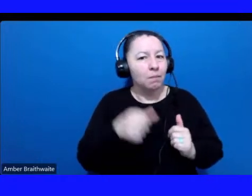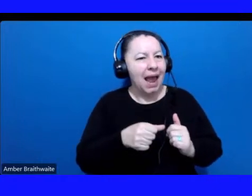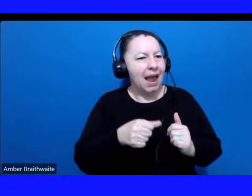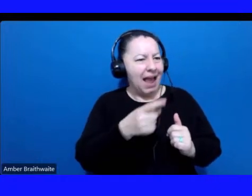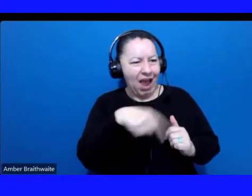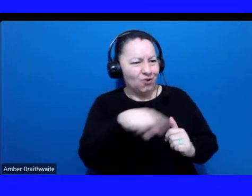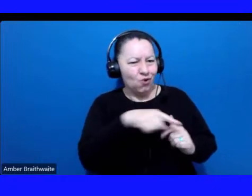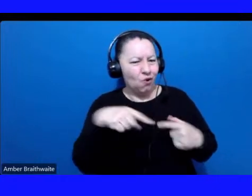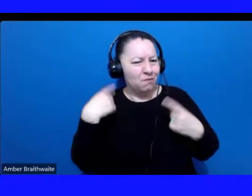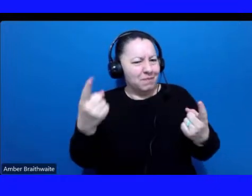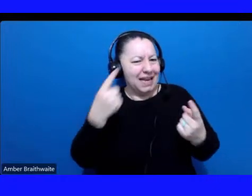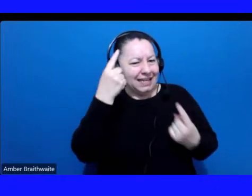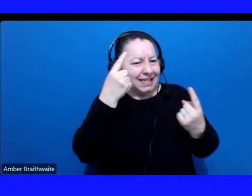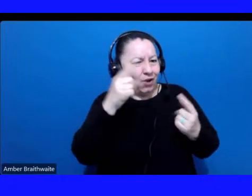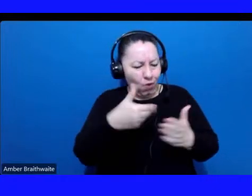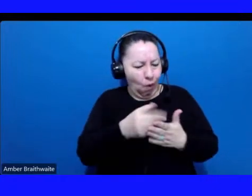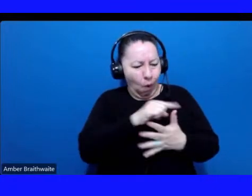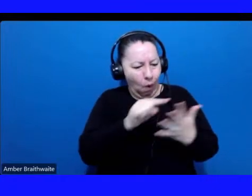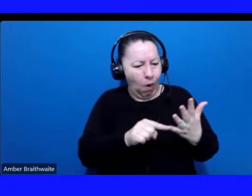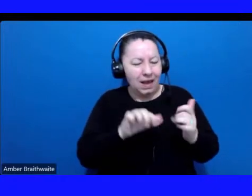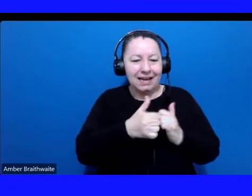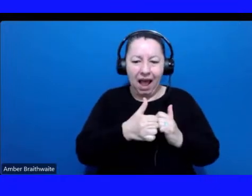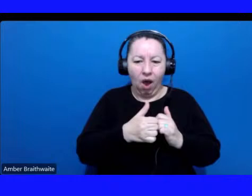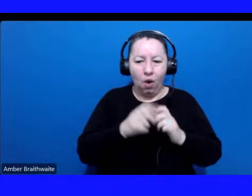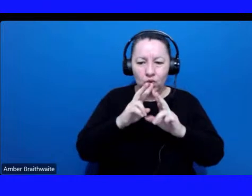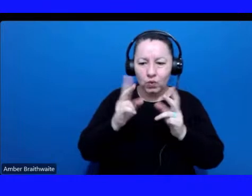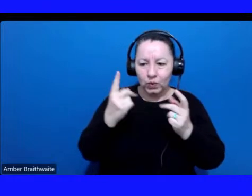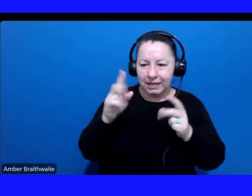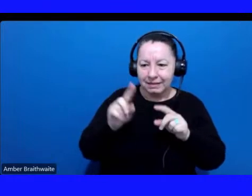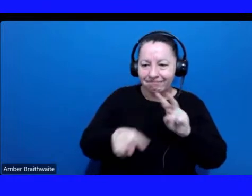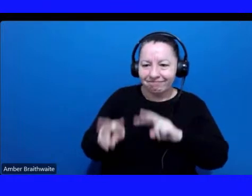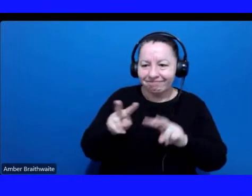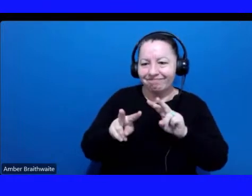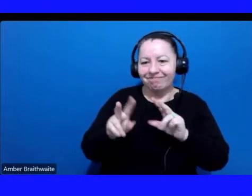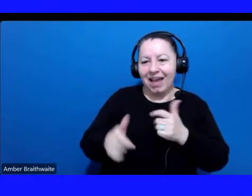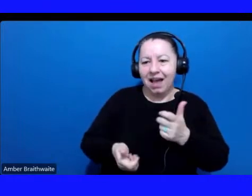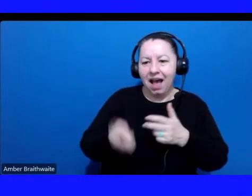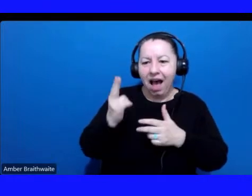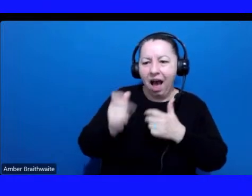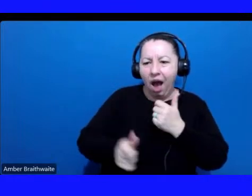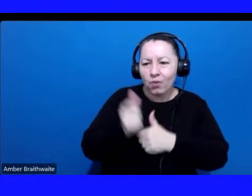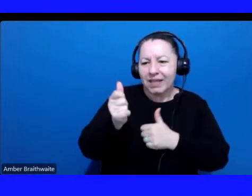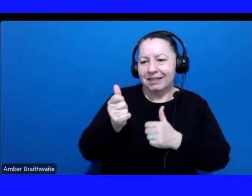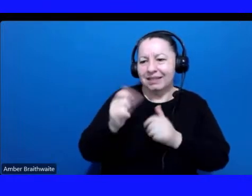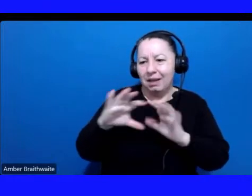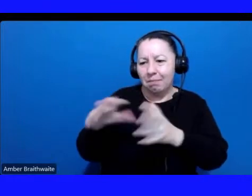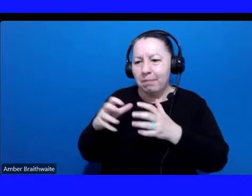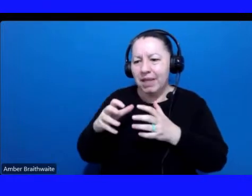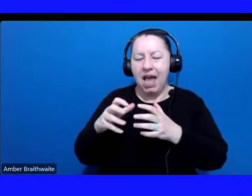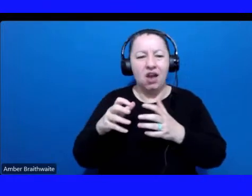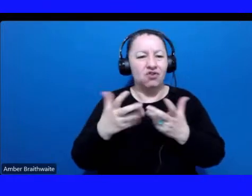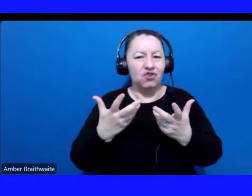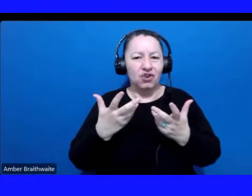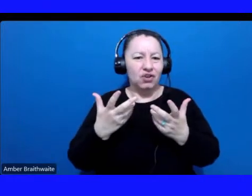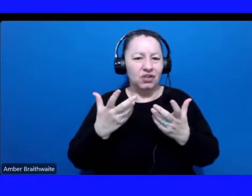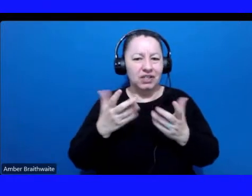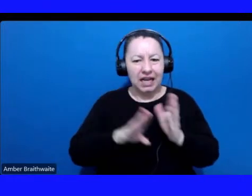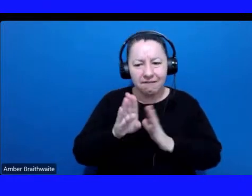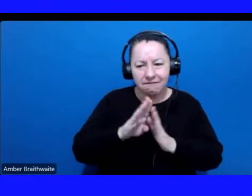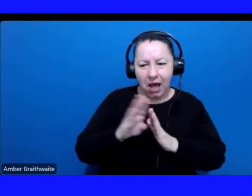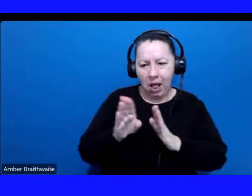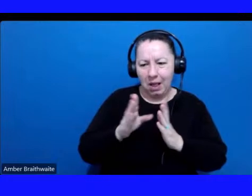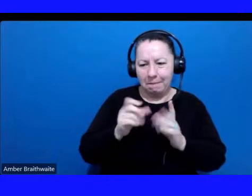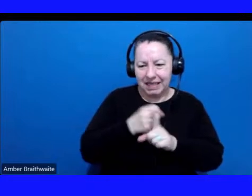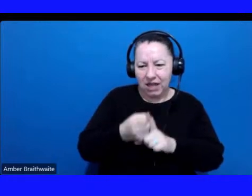like, what is the biggest issue that they bring up or difficulty on doing this? Is it coding? Is